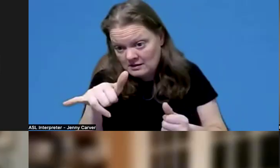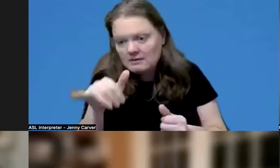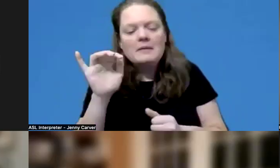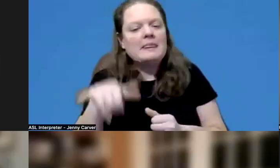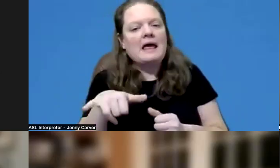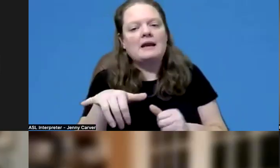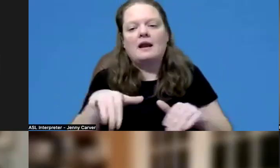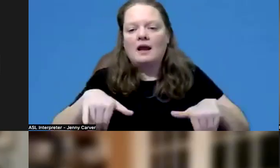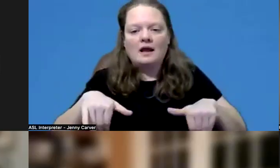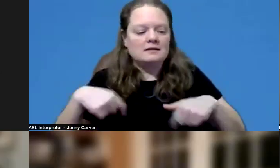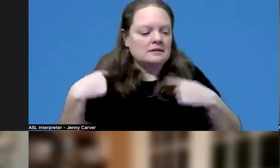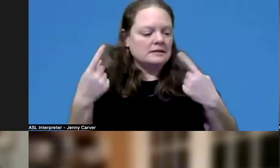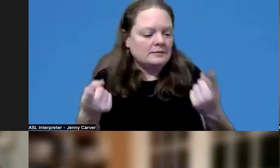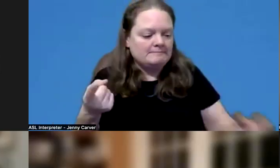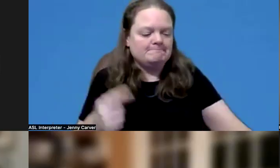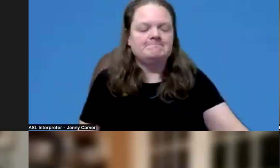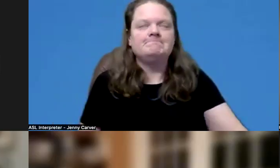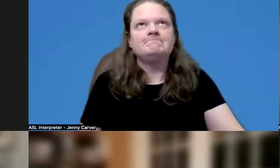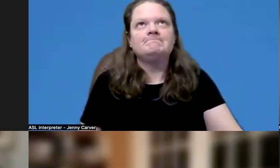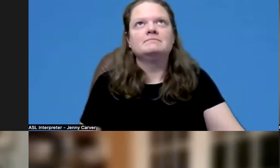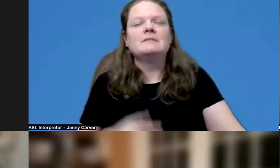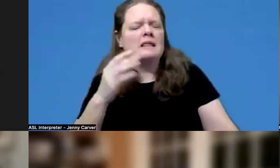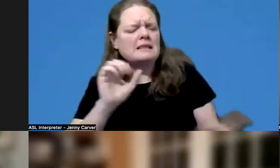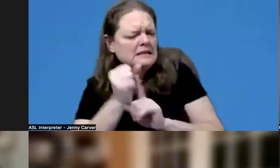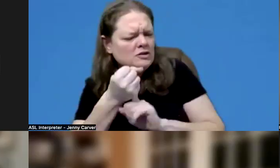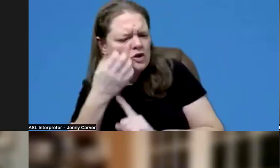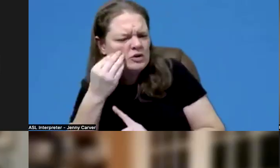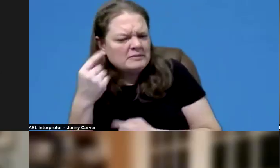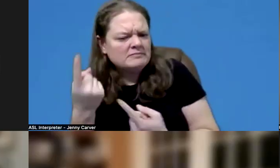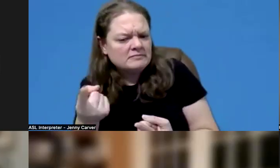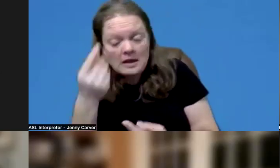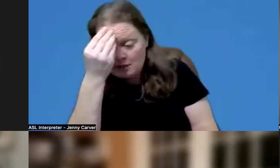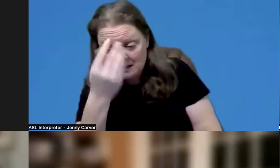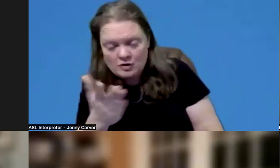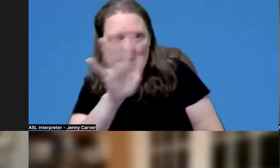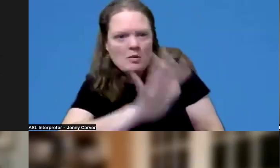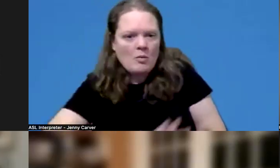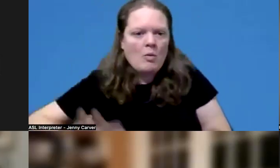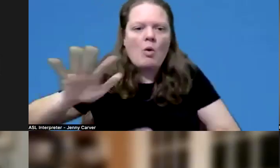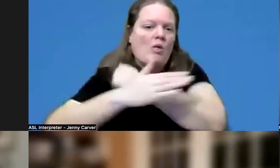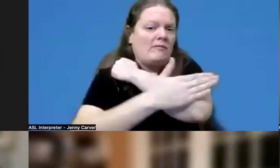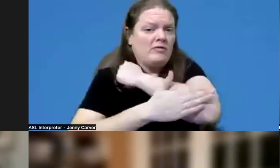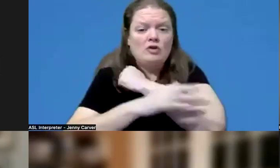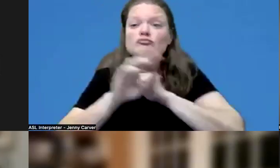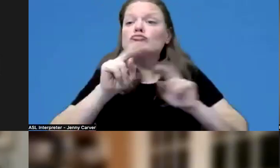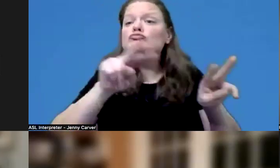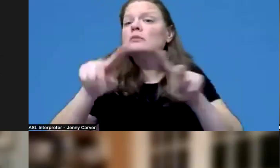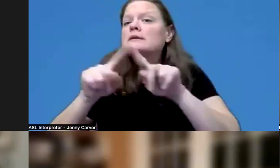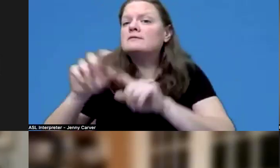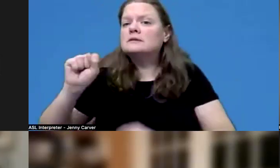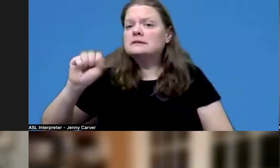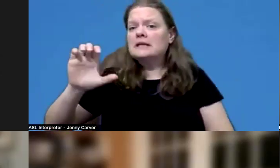not been the situation. And I can tell you, I have been around the country looking at other centers,